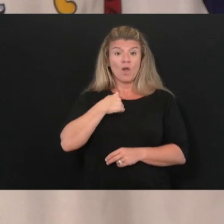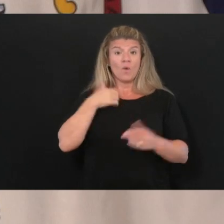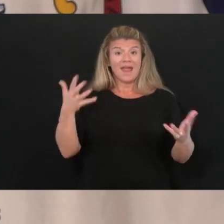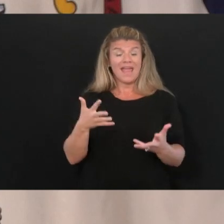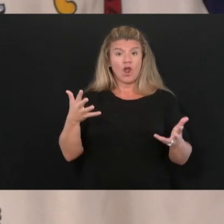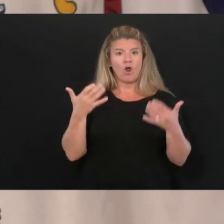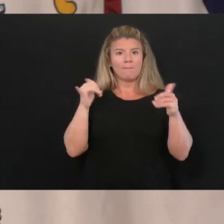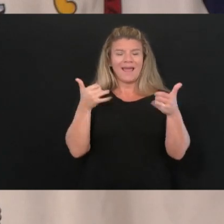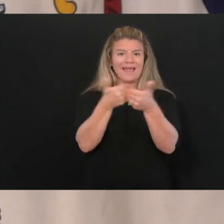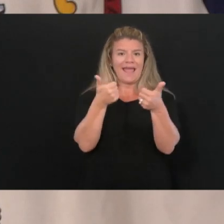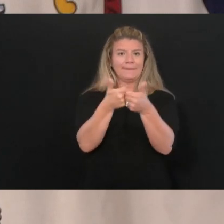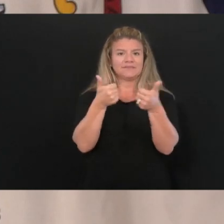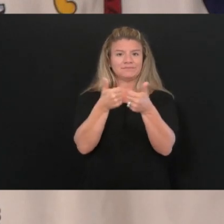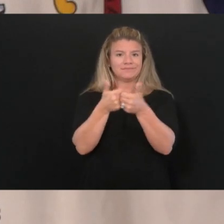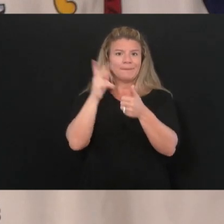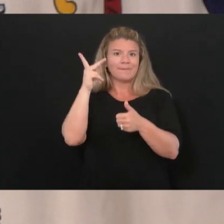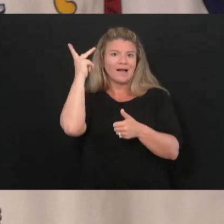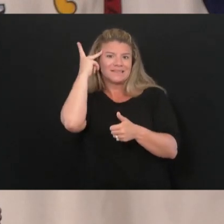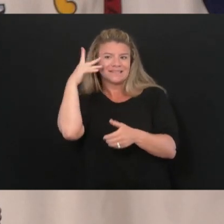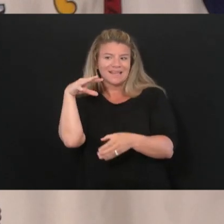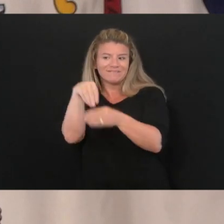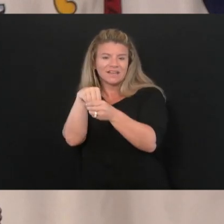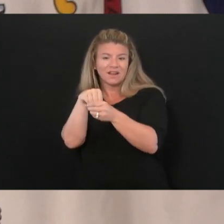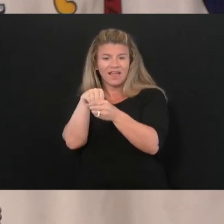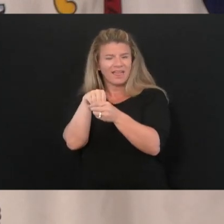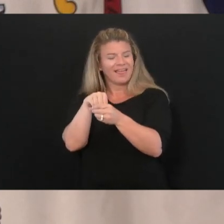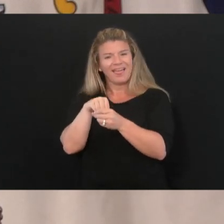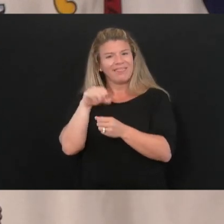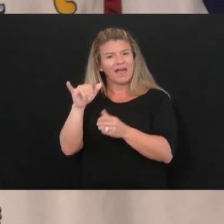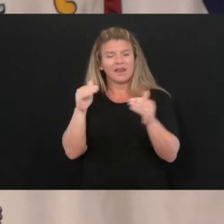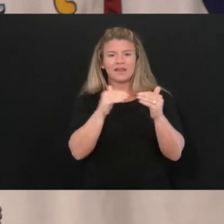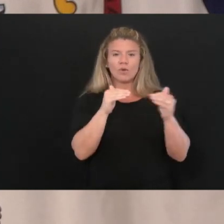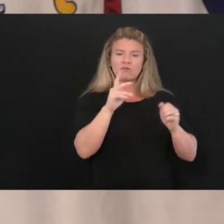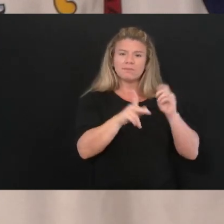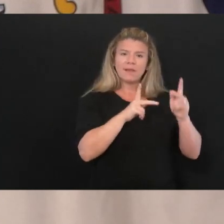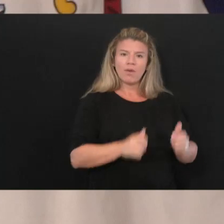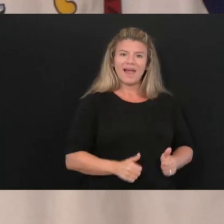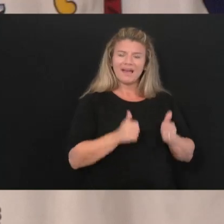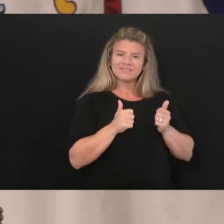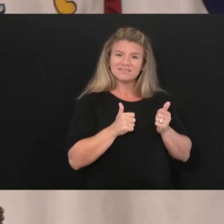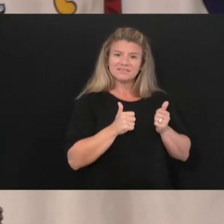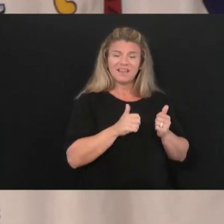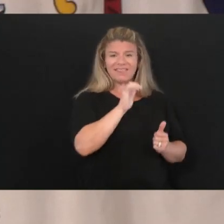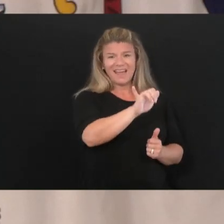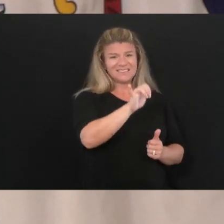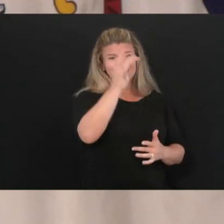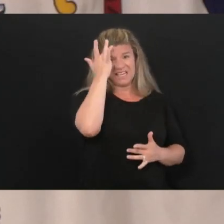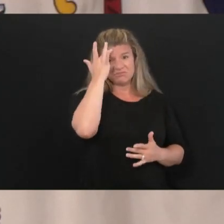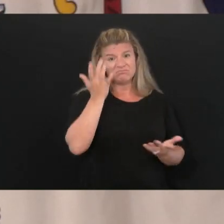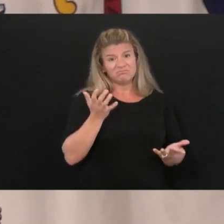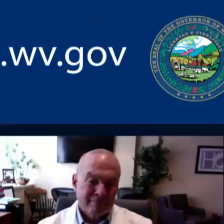games with politics, we were playing games with people's lives, and that would have made me sick.